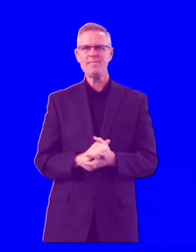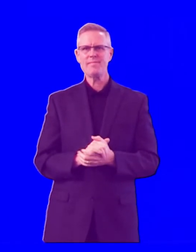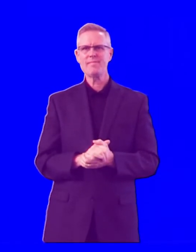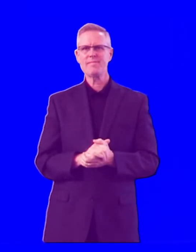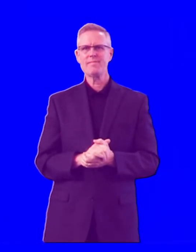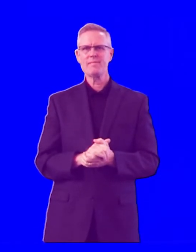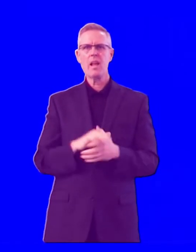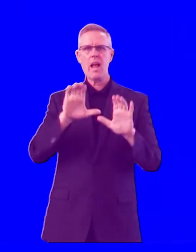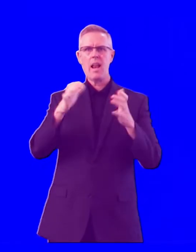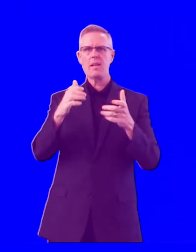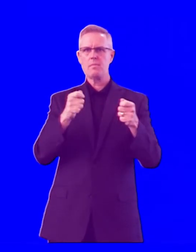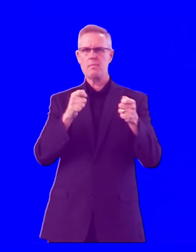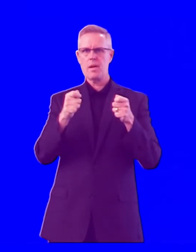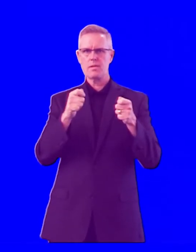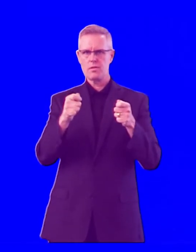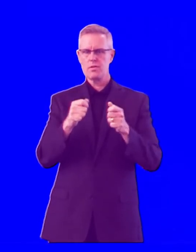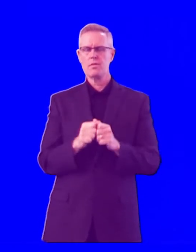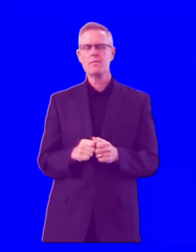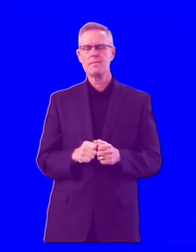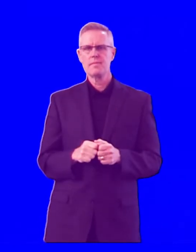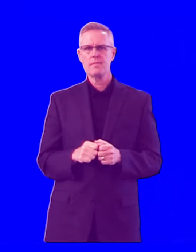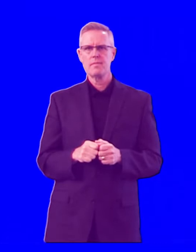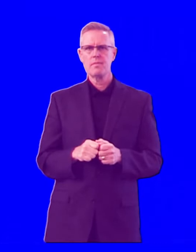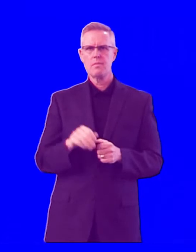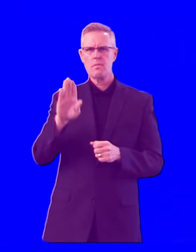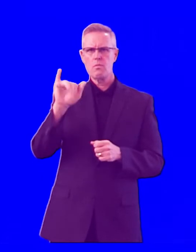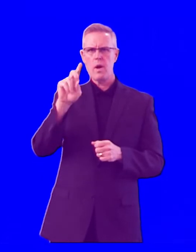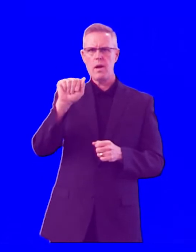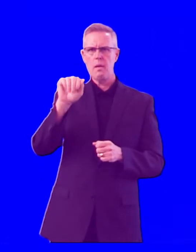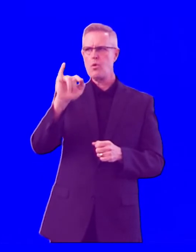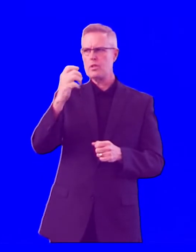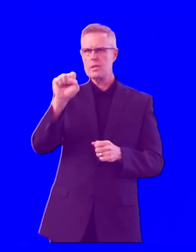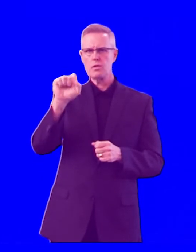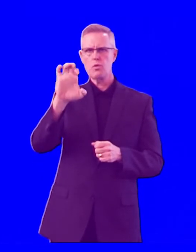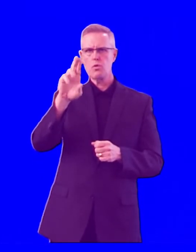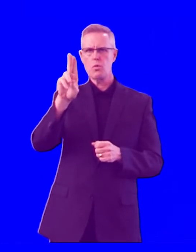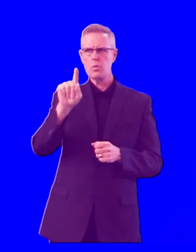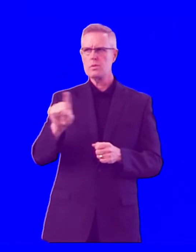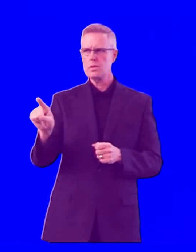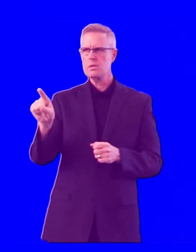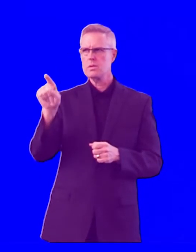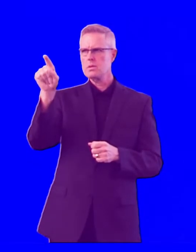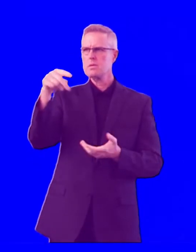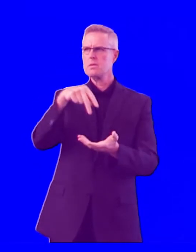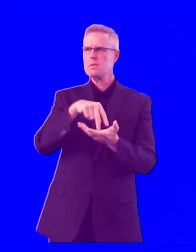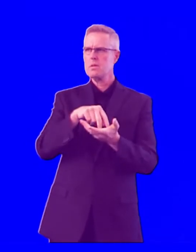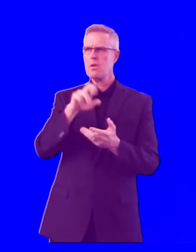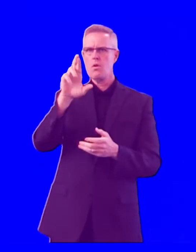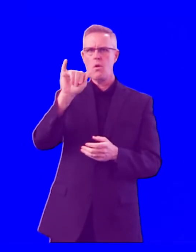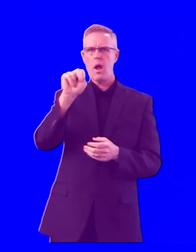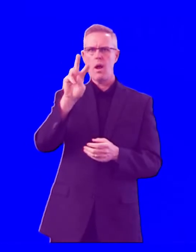We got the class managers as well. So we have Brenda Bridges-Cruz at the back here, and also